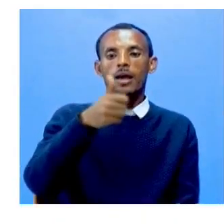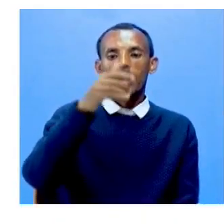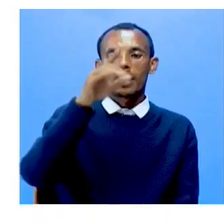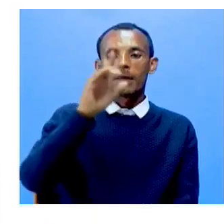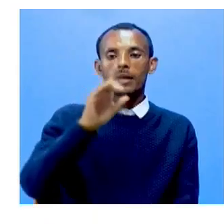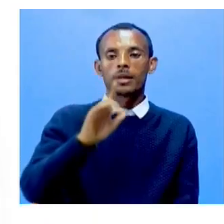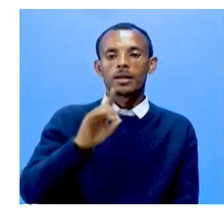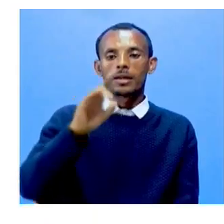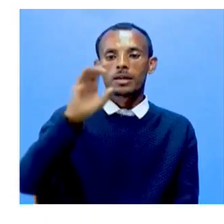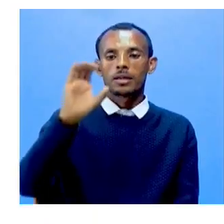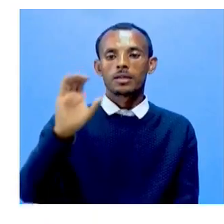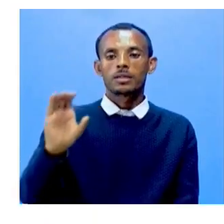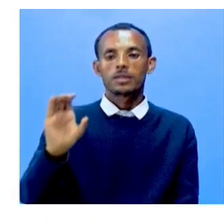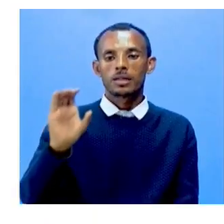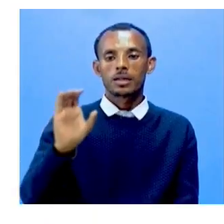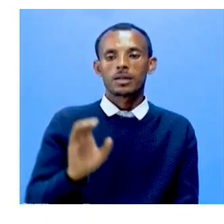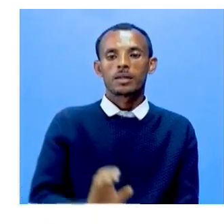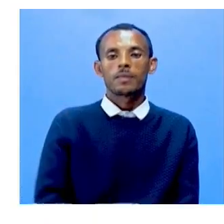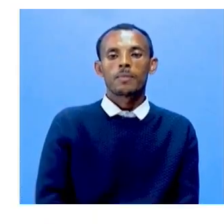ADC.